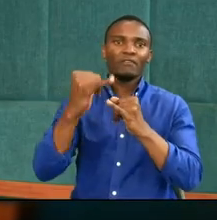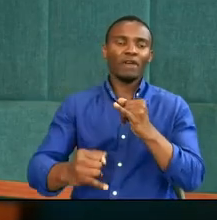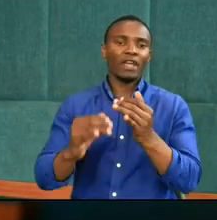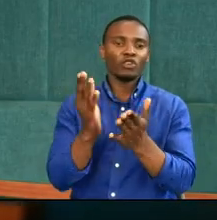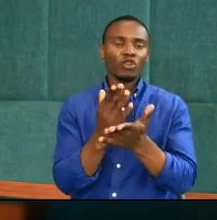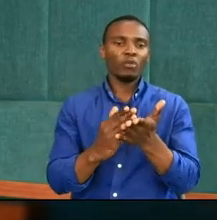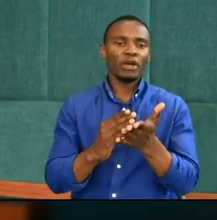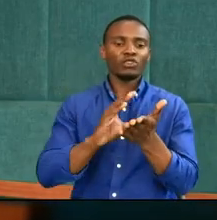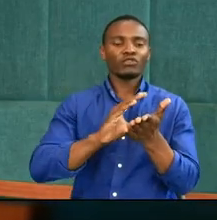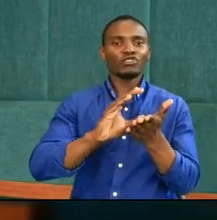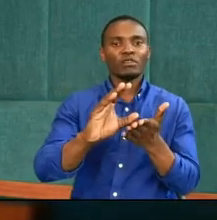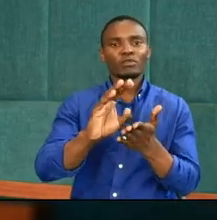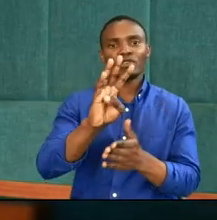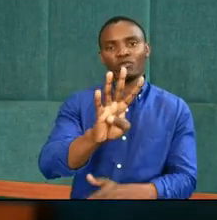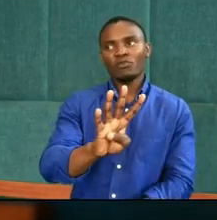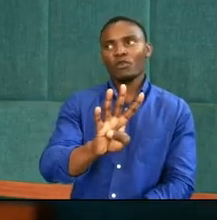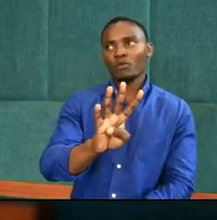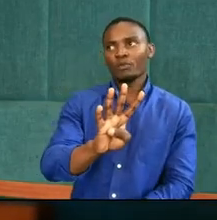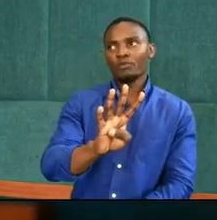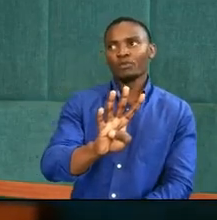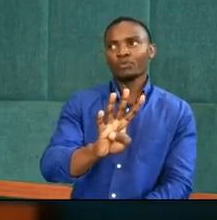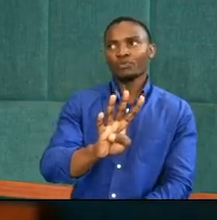4. Watch the preacher.